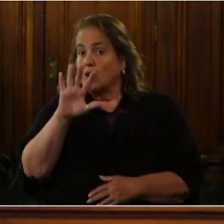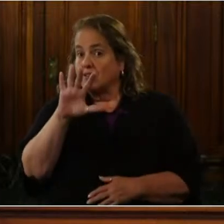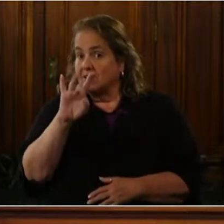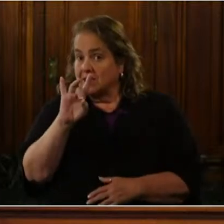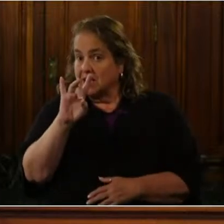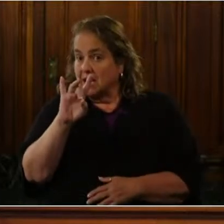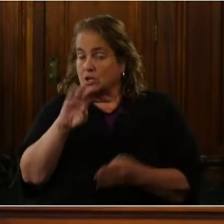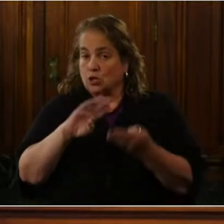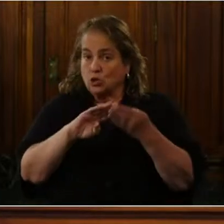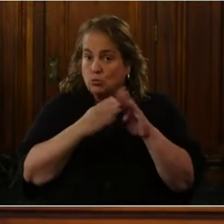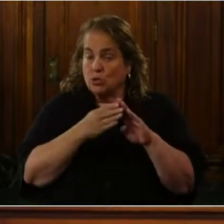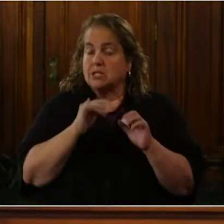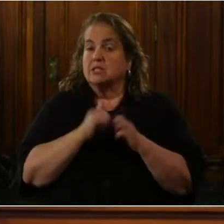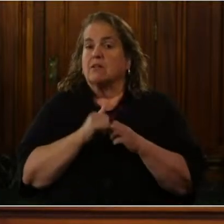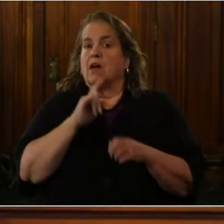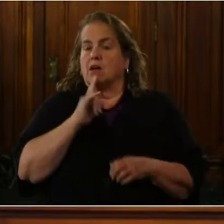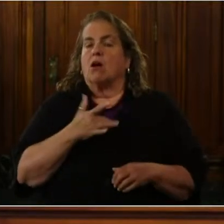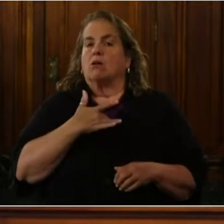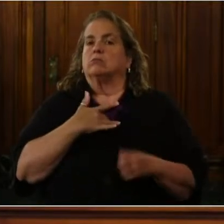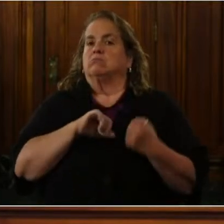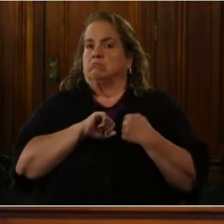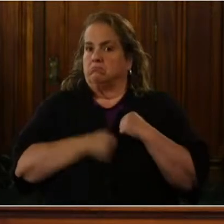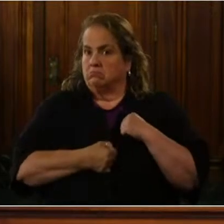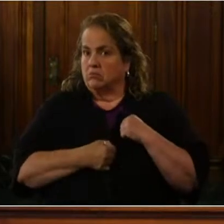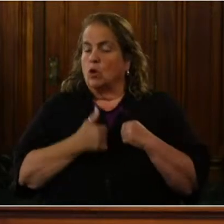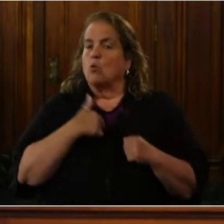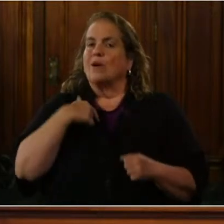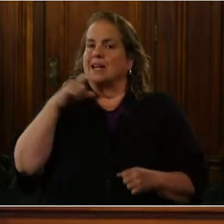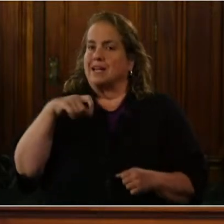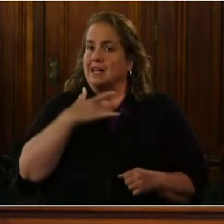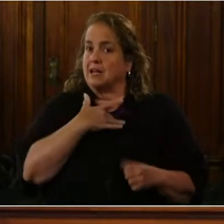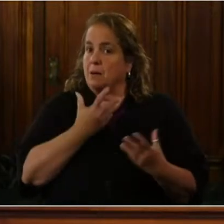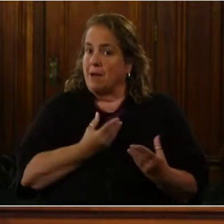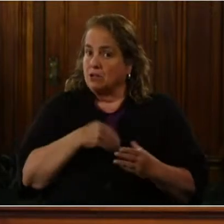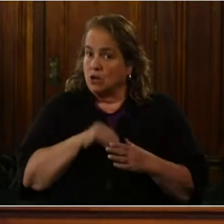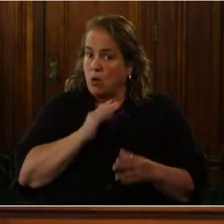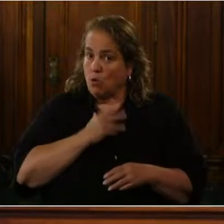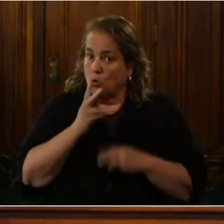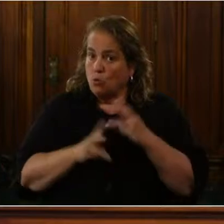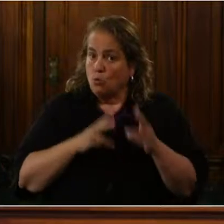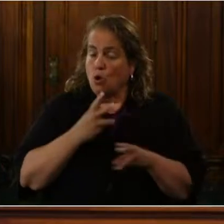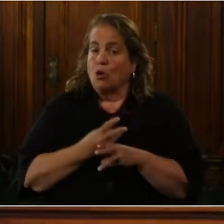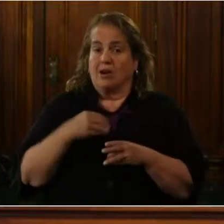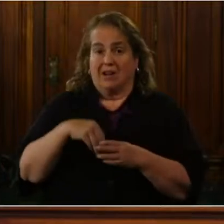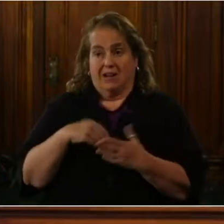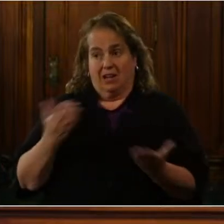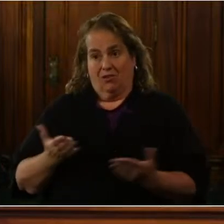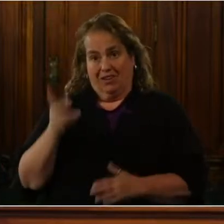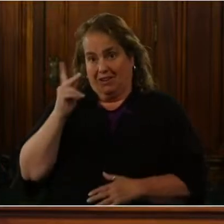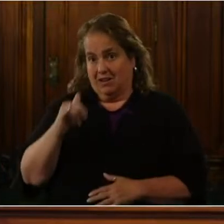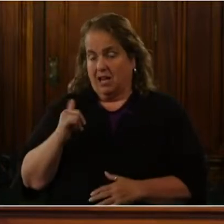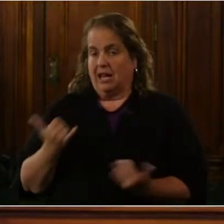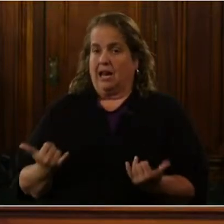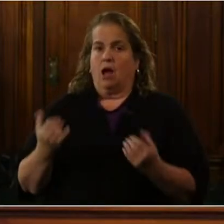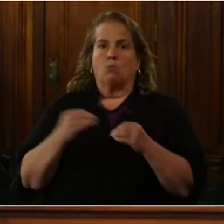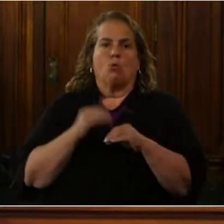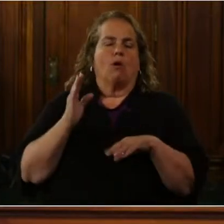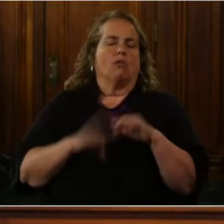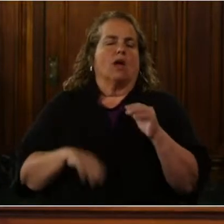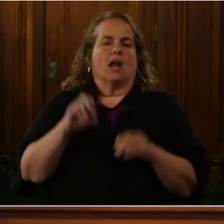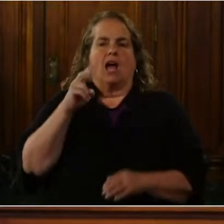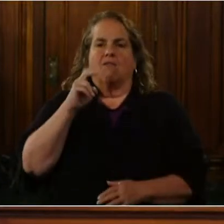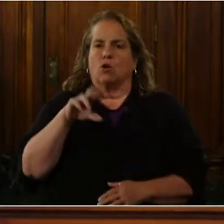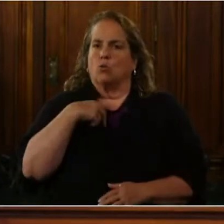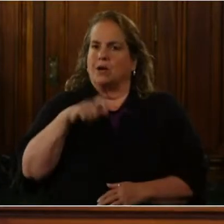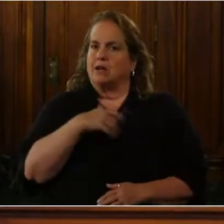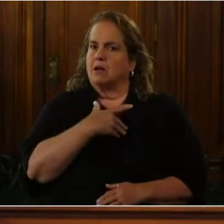458 communities that are reeling. We need compassion in our world and in this Commonwealth now more than ever. So turn